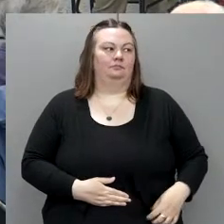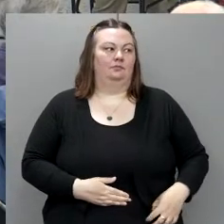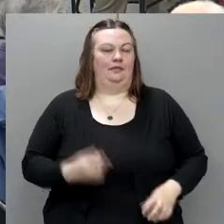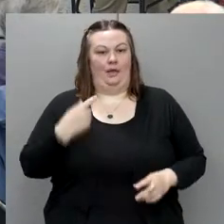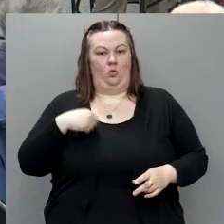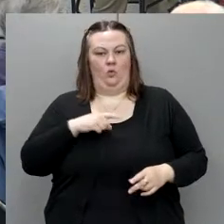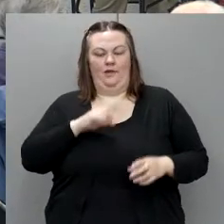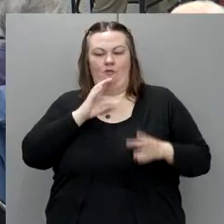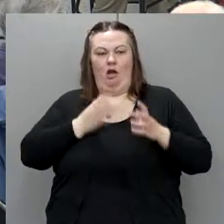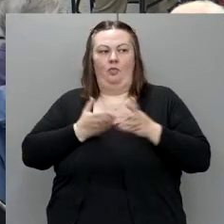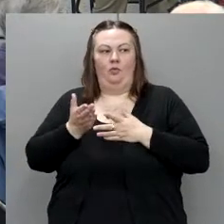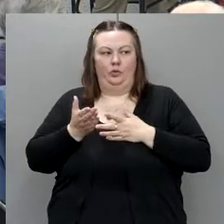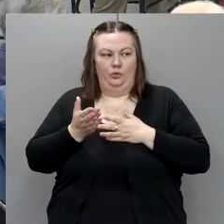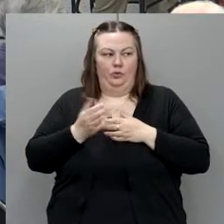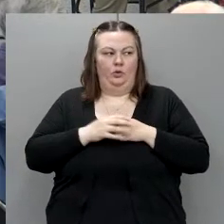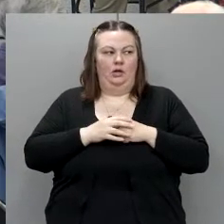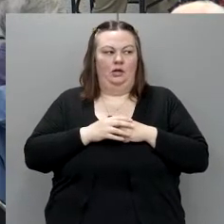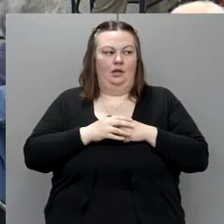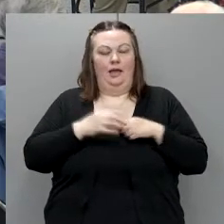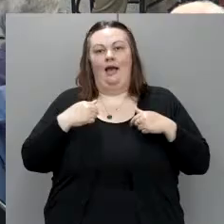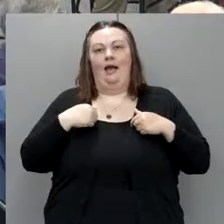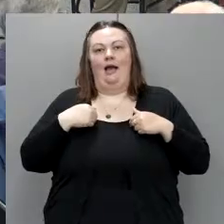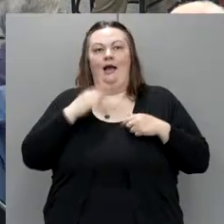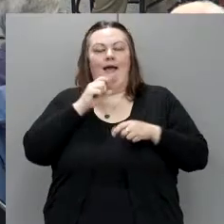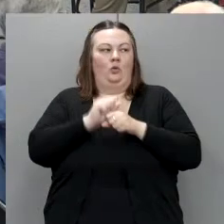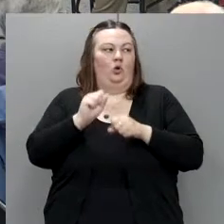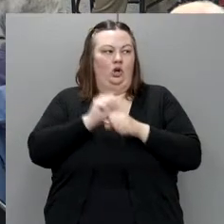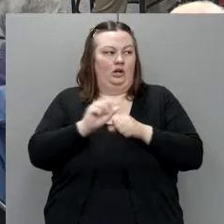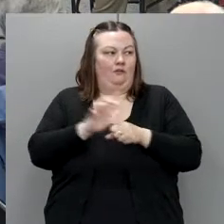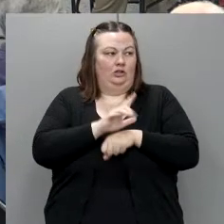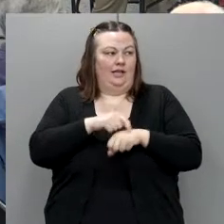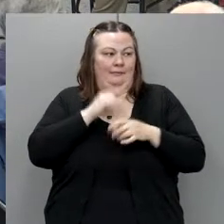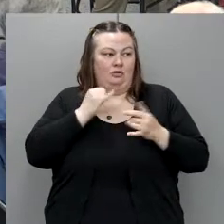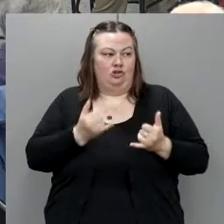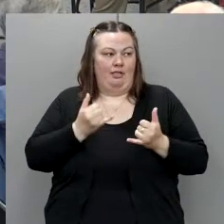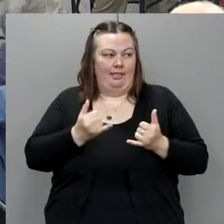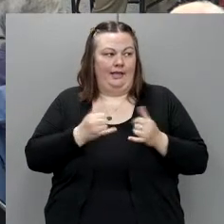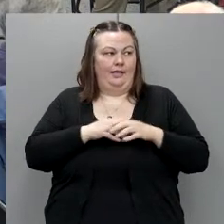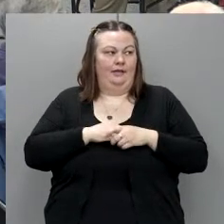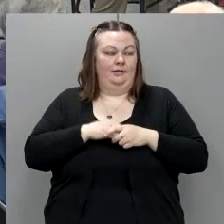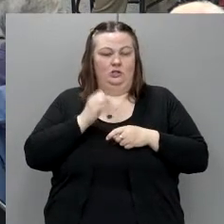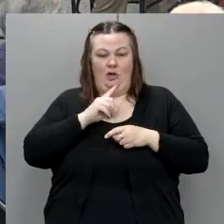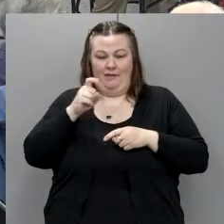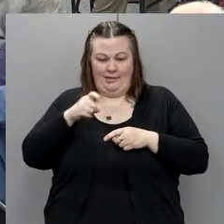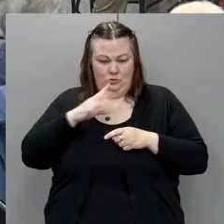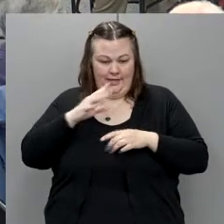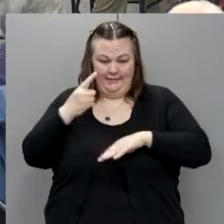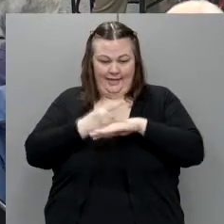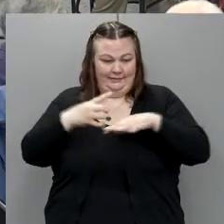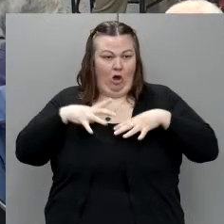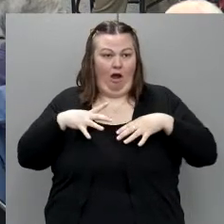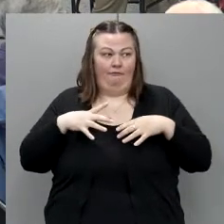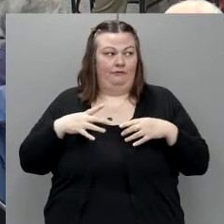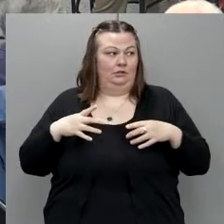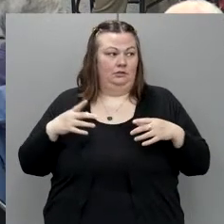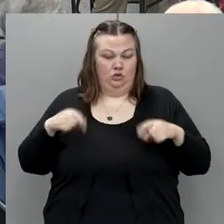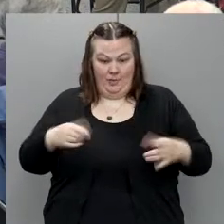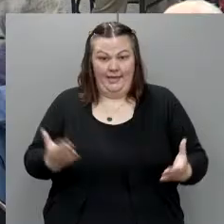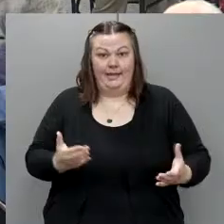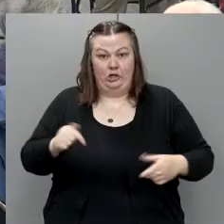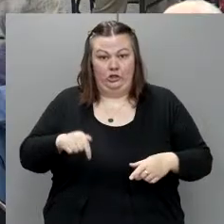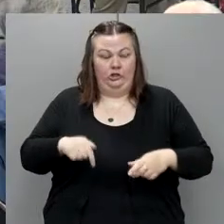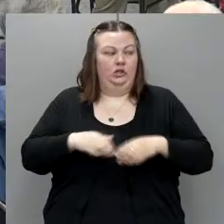that we've gone through, I work full-time currently, so I've had to take days off to be